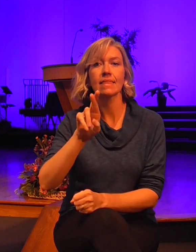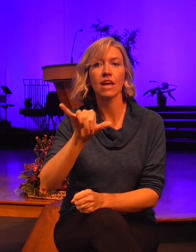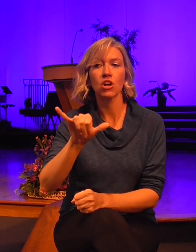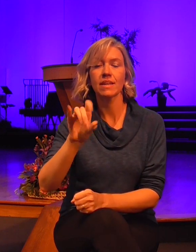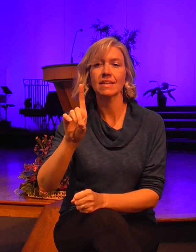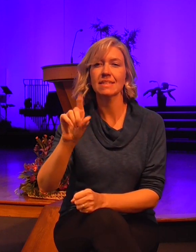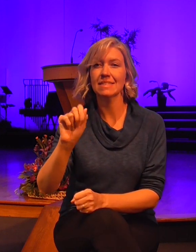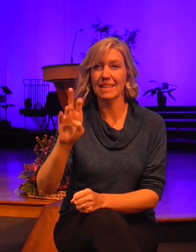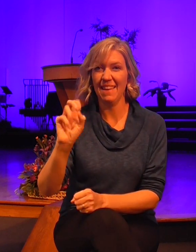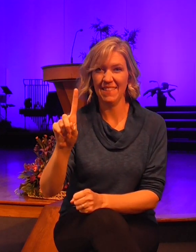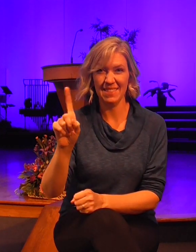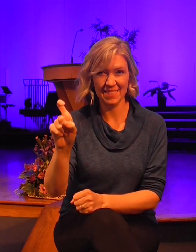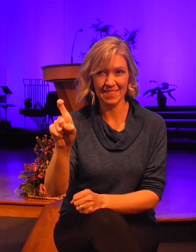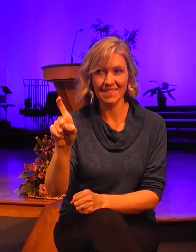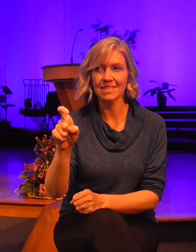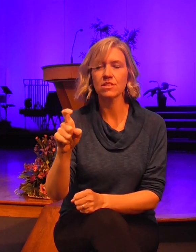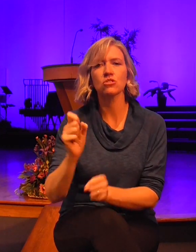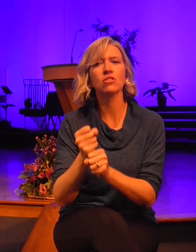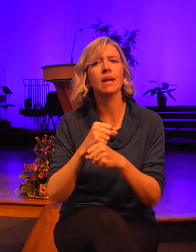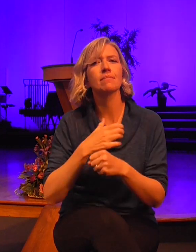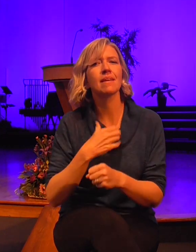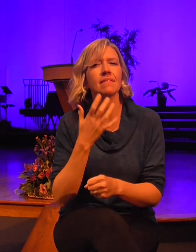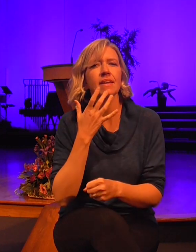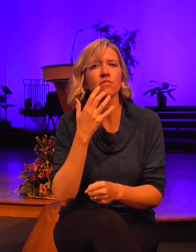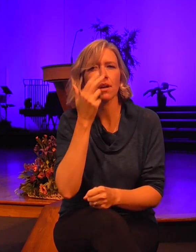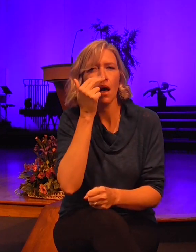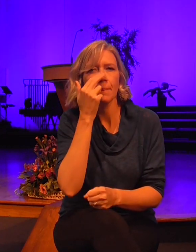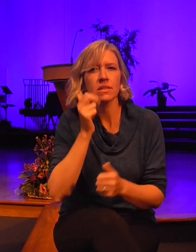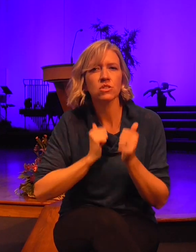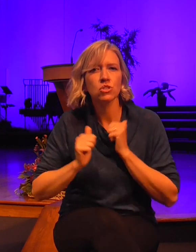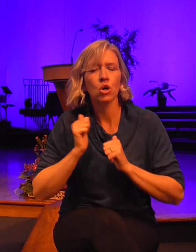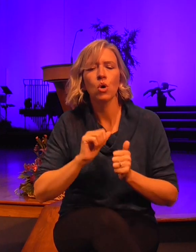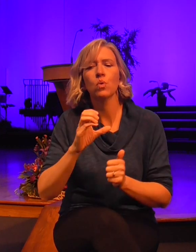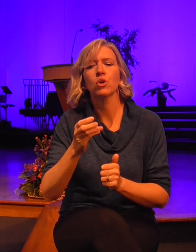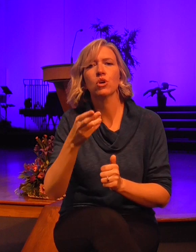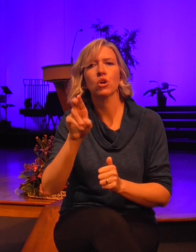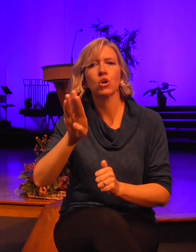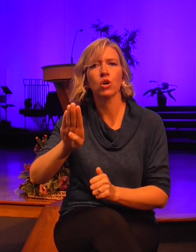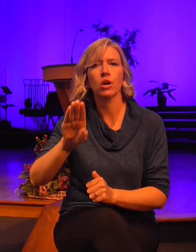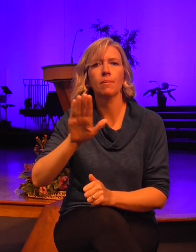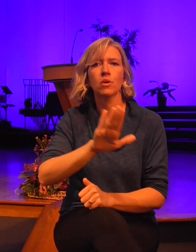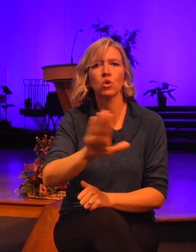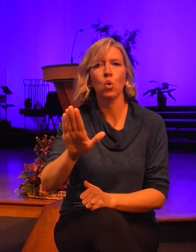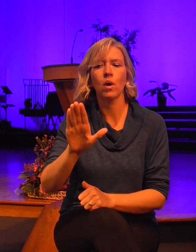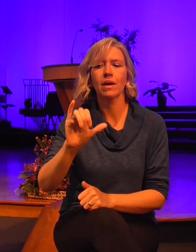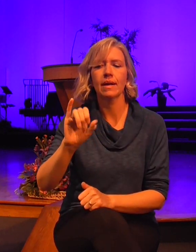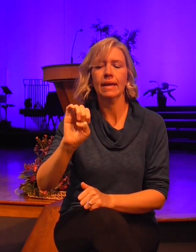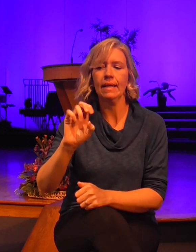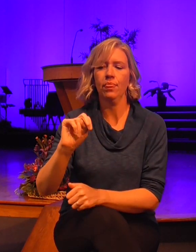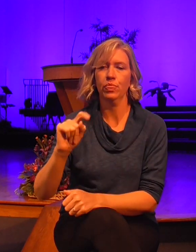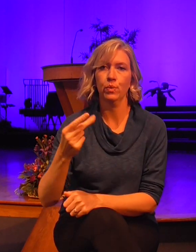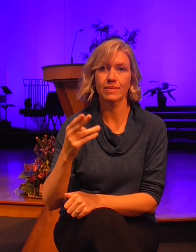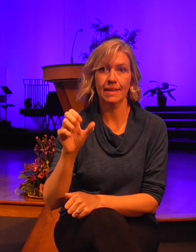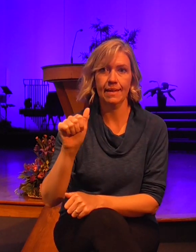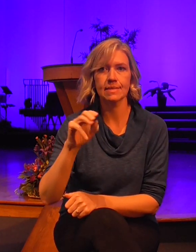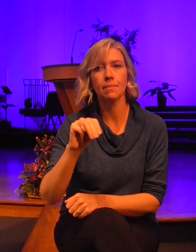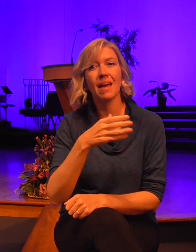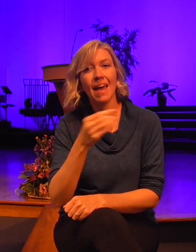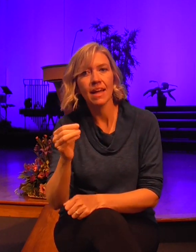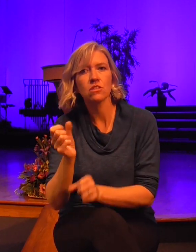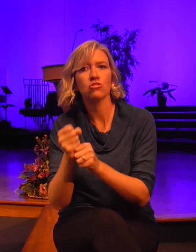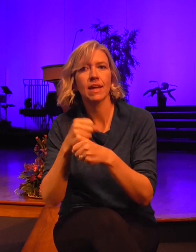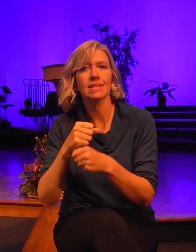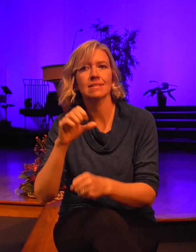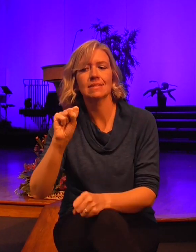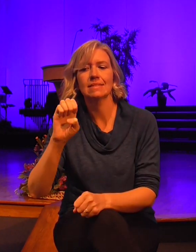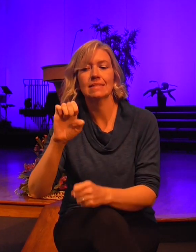Creator of my favorite comedy show, Curb Your Enthusiasm, and co-creator of the show Seinfeld. He, in his